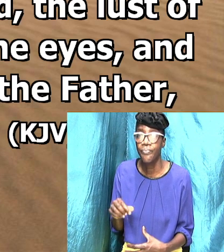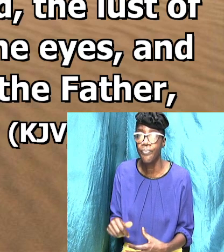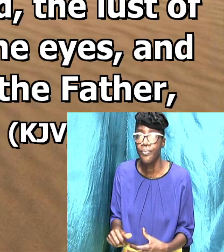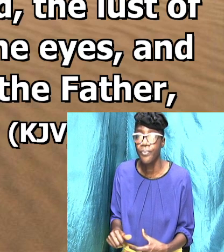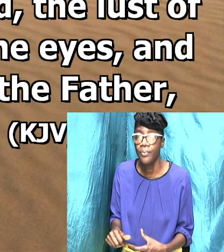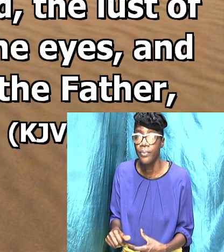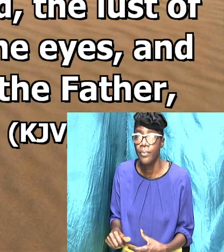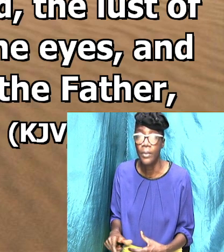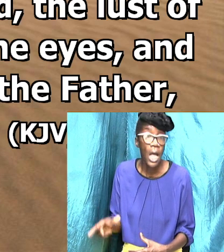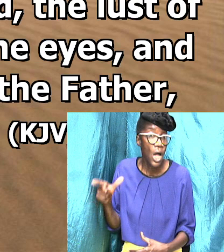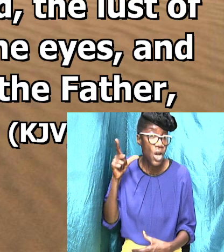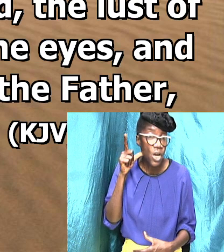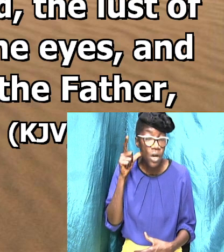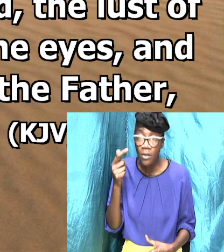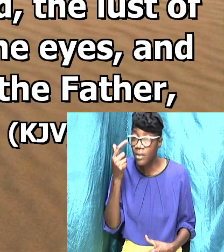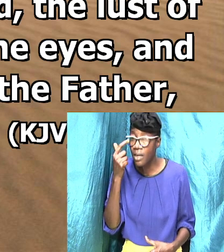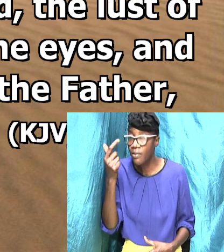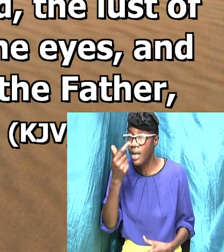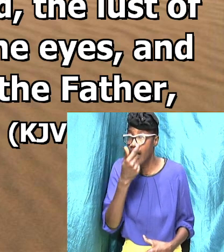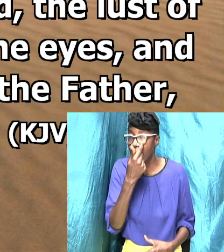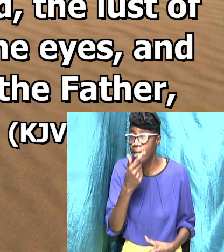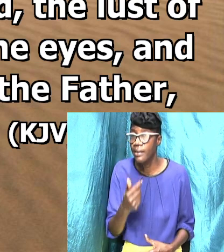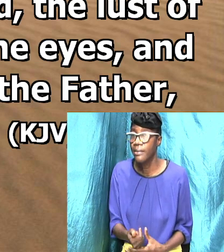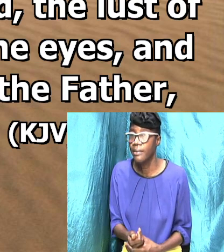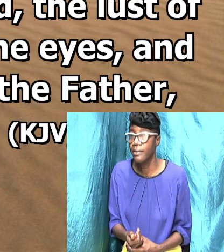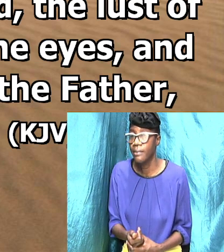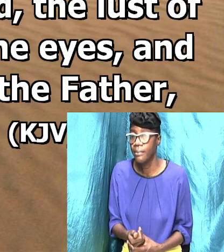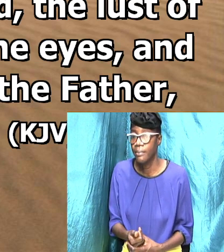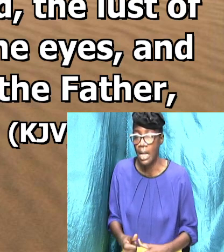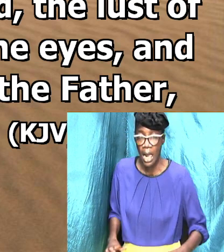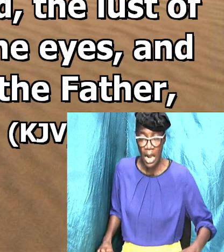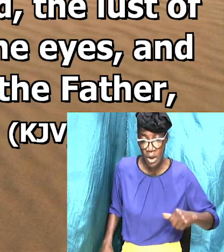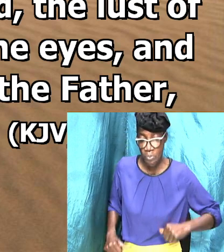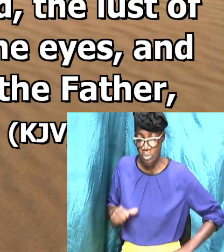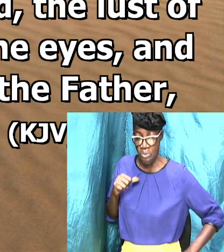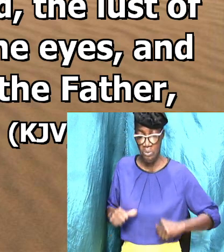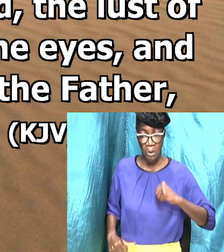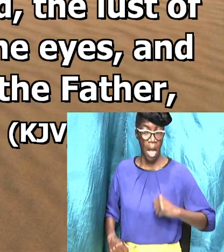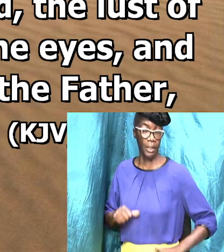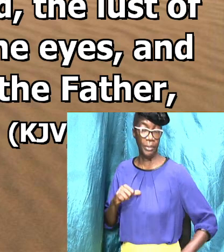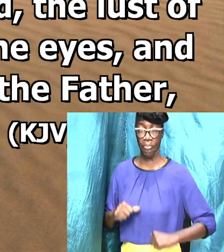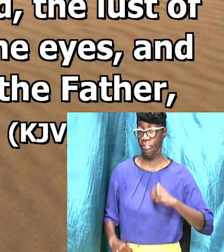The lust of the eyes and the pride of life.